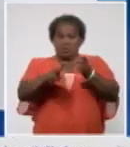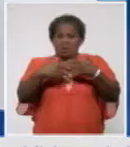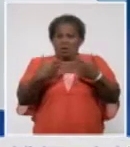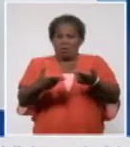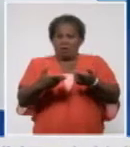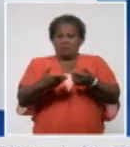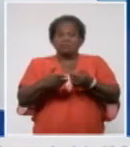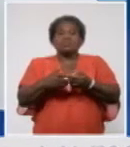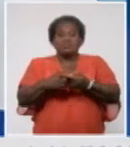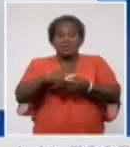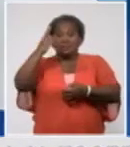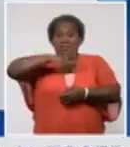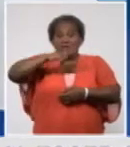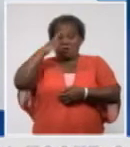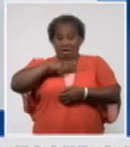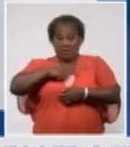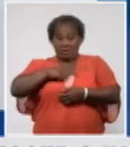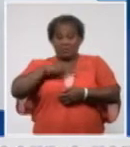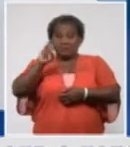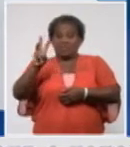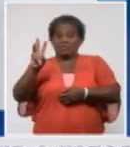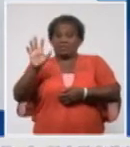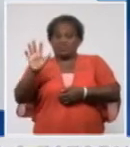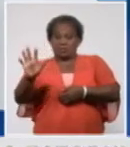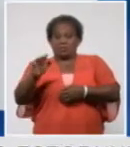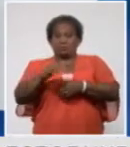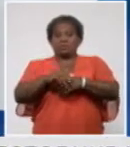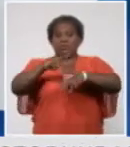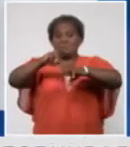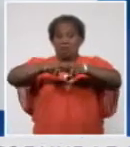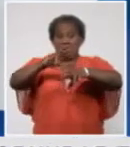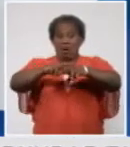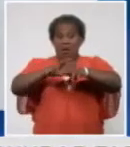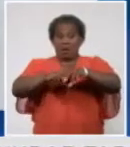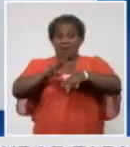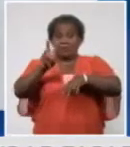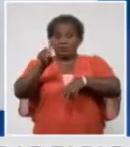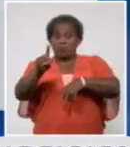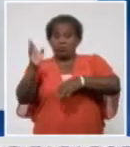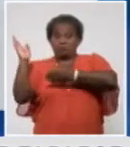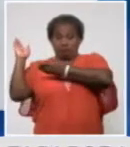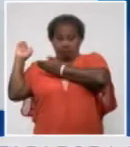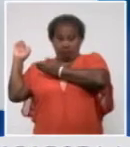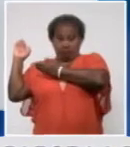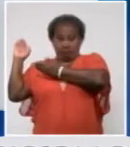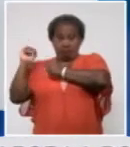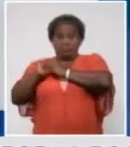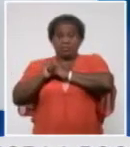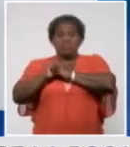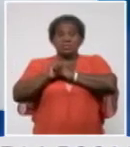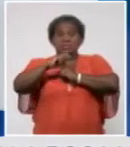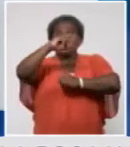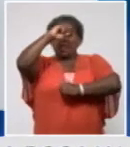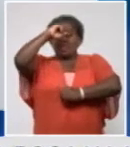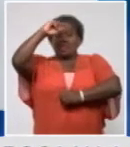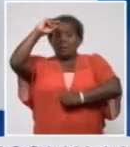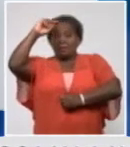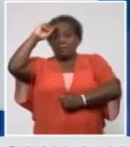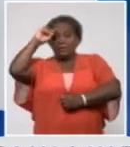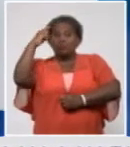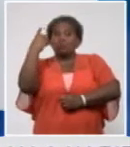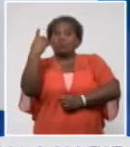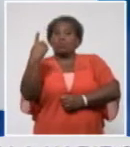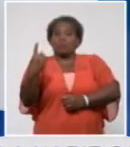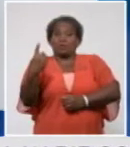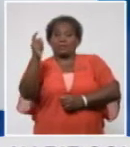cases, 35 belong to Ciego de Ávila, 21 to Havana, and 1 to Santi Spiritus.